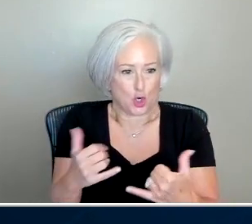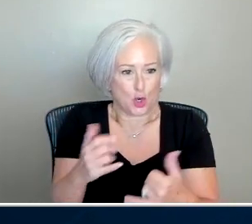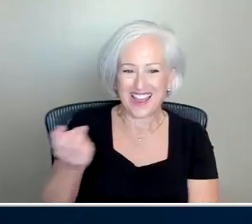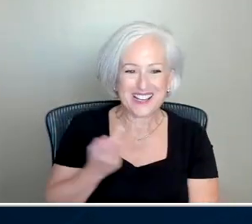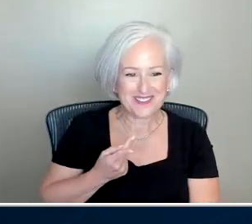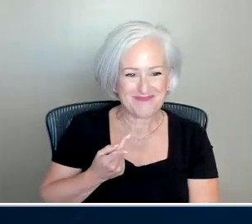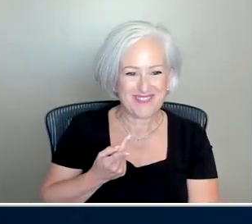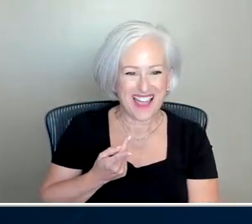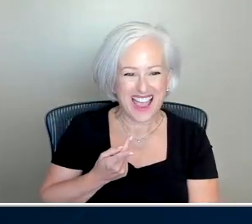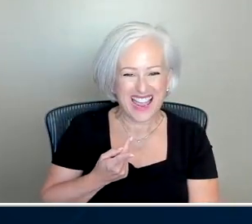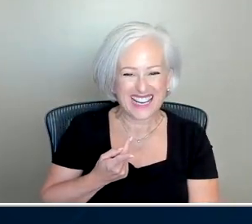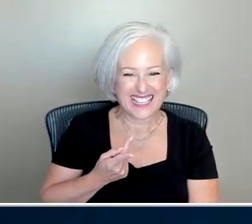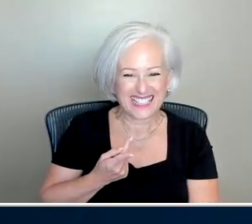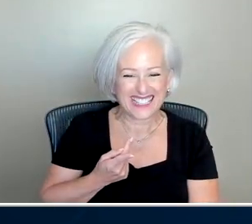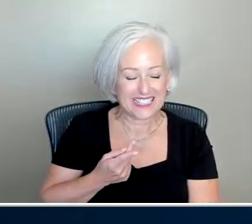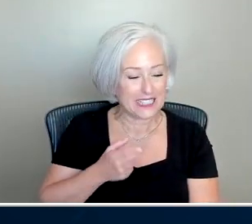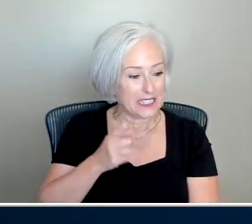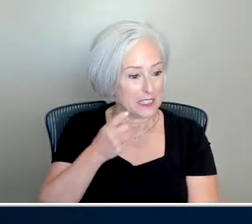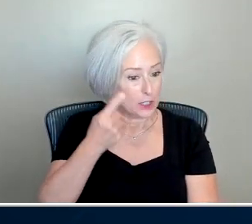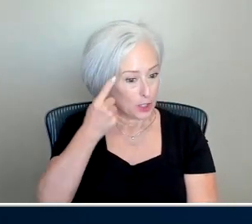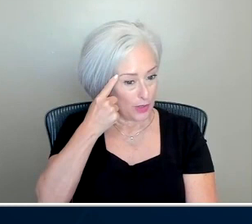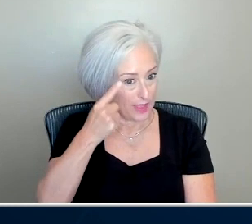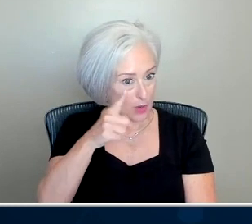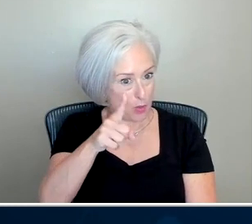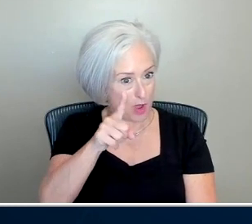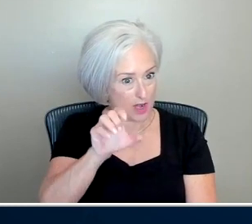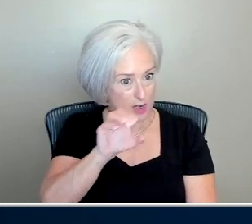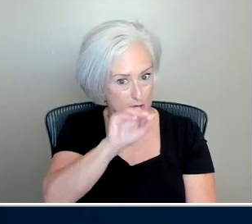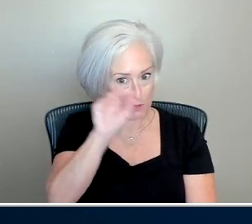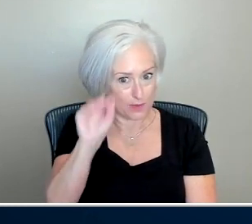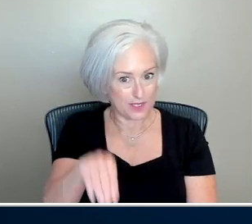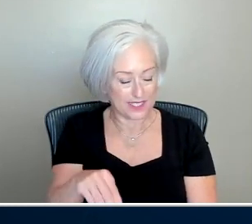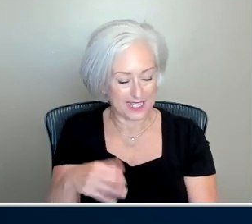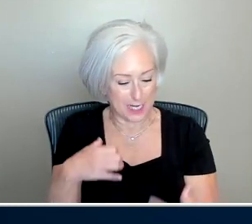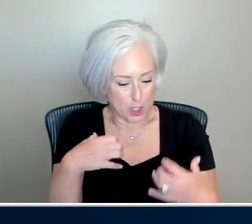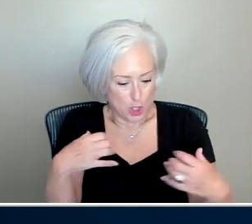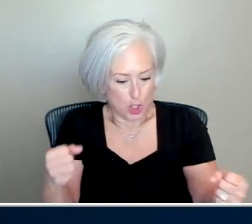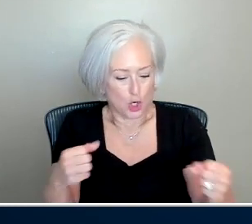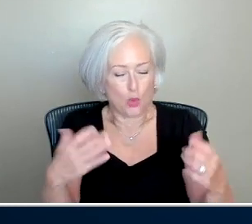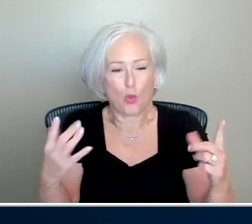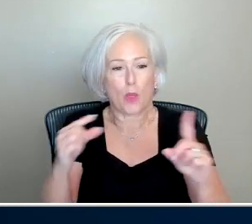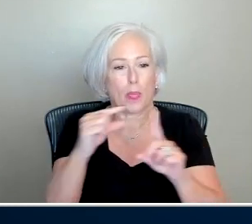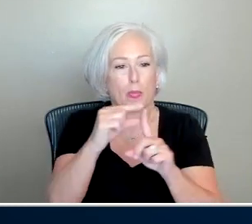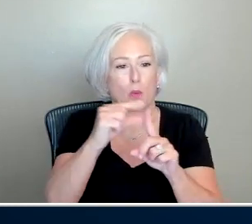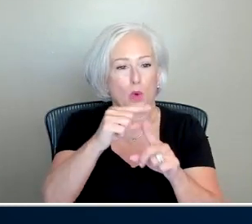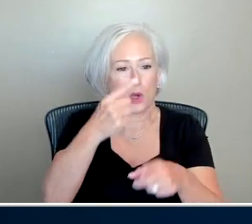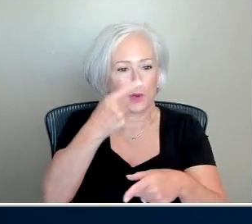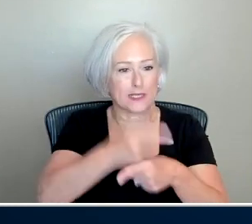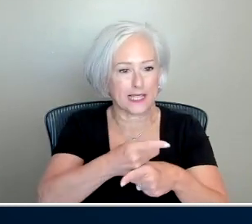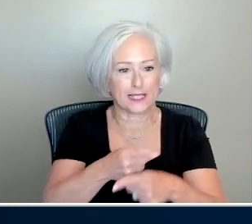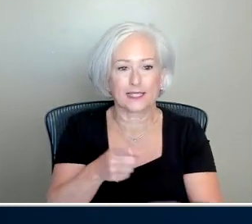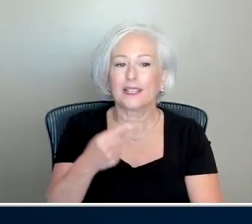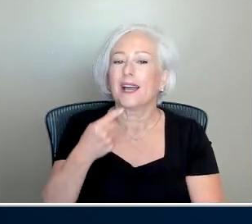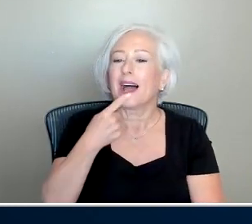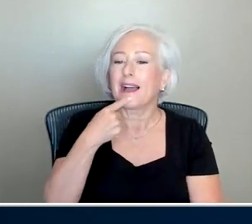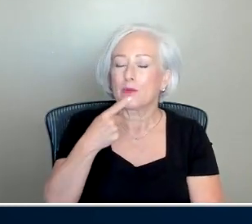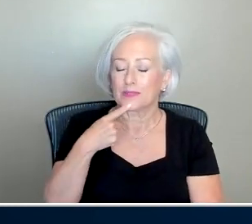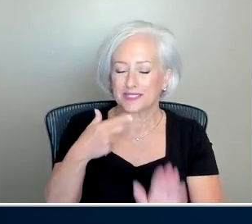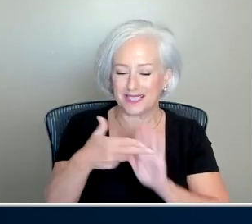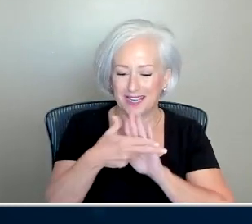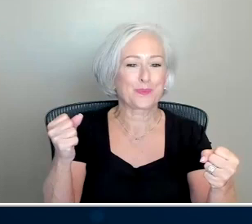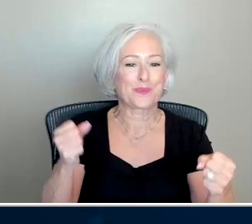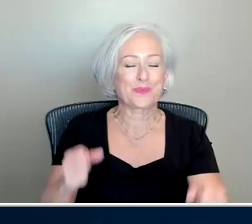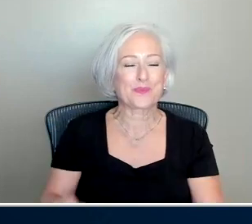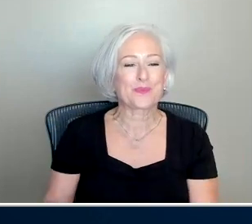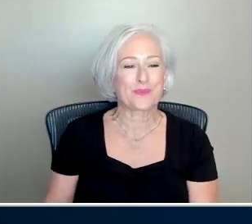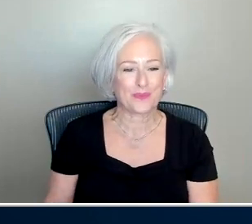he 100% cured? What's the word we use Yes, when we he talk would about be Gary? considered cured, although, as he was alluding to,